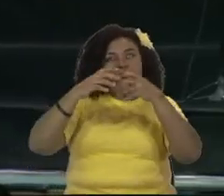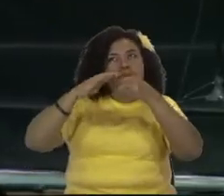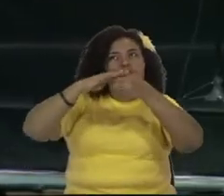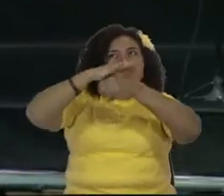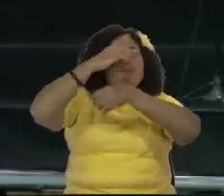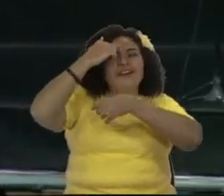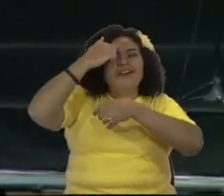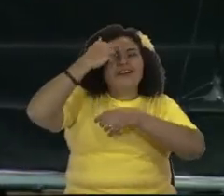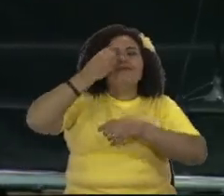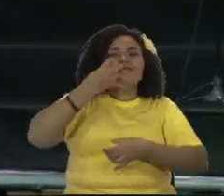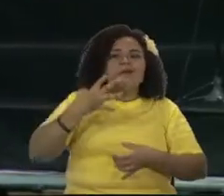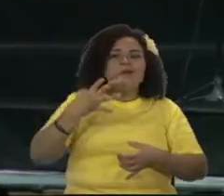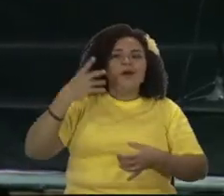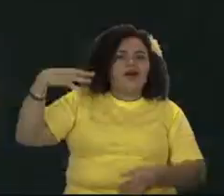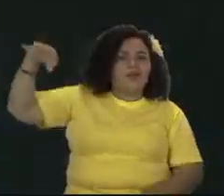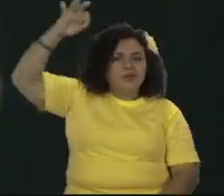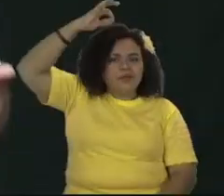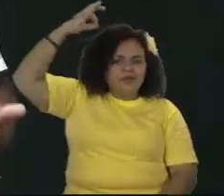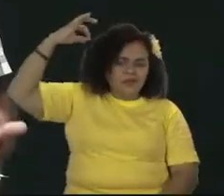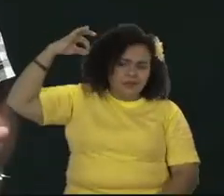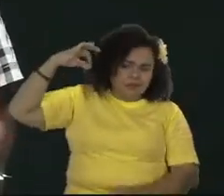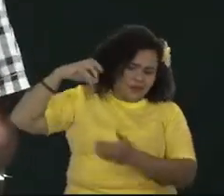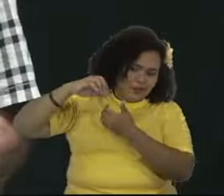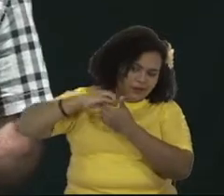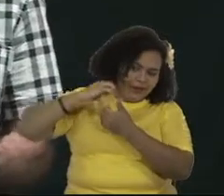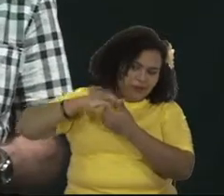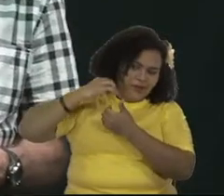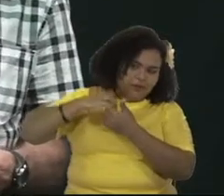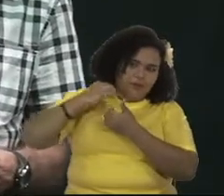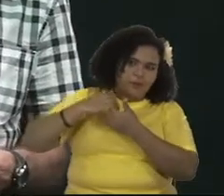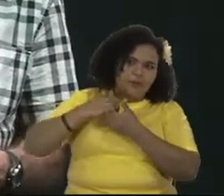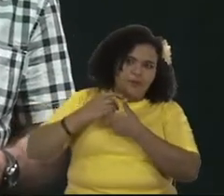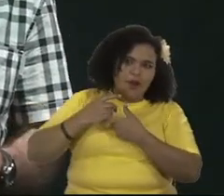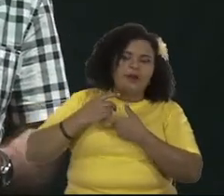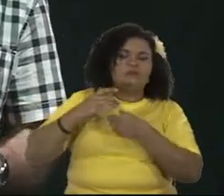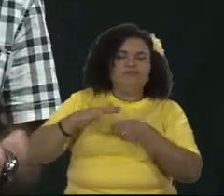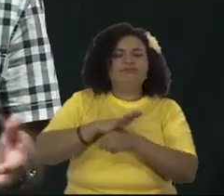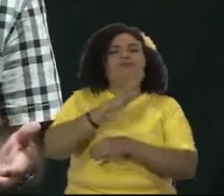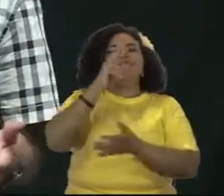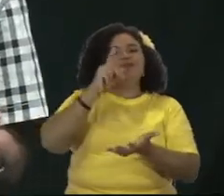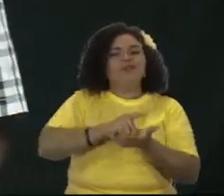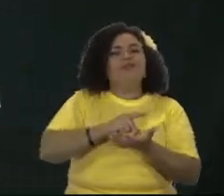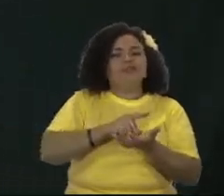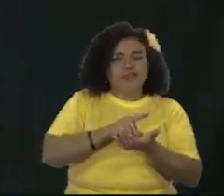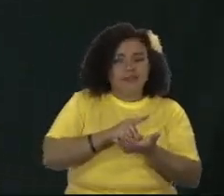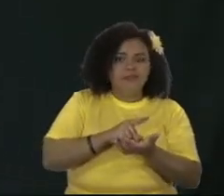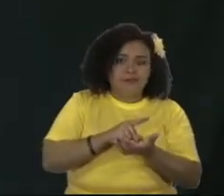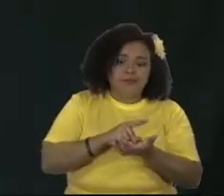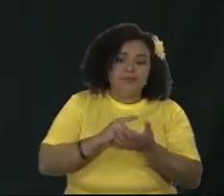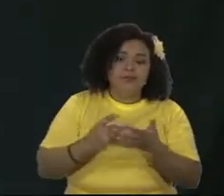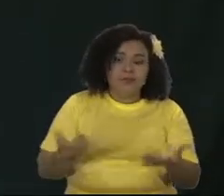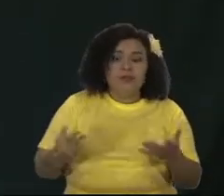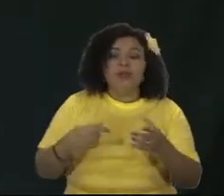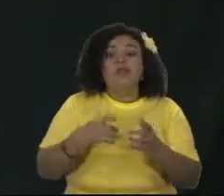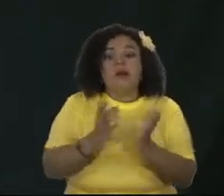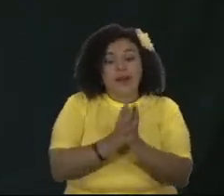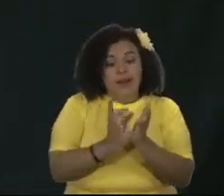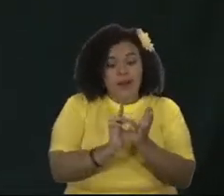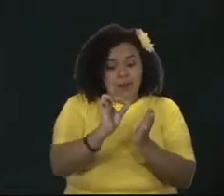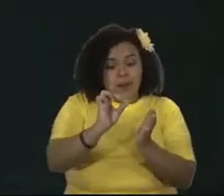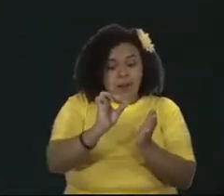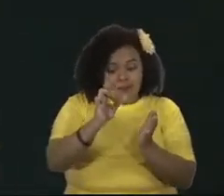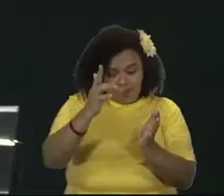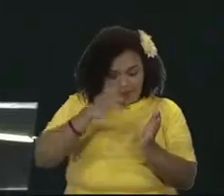throughout it that we are full of the Holy Spirit. And then the Word transforms